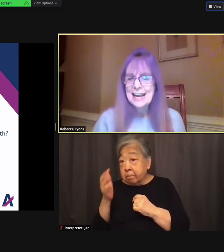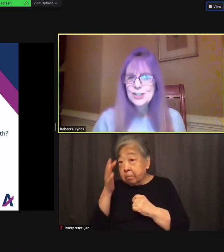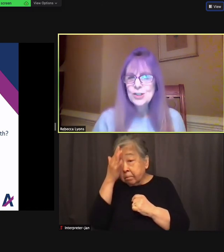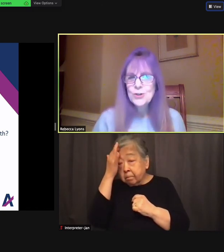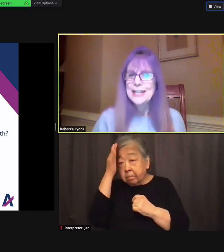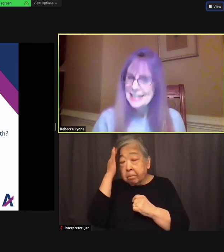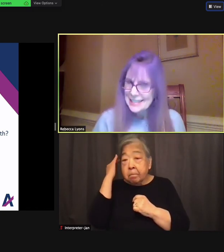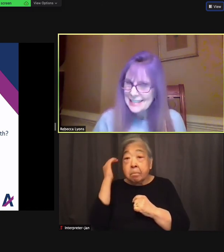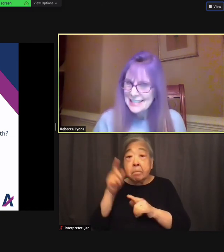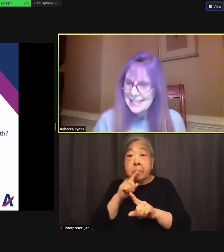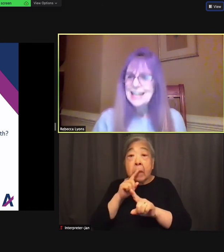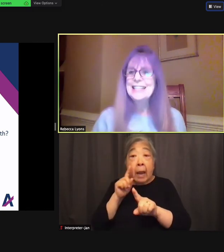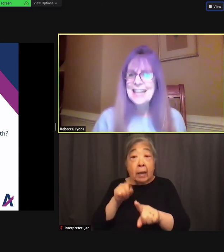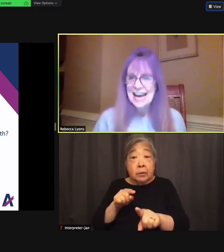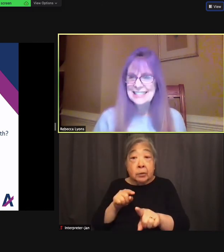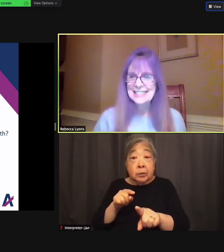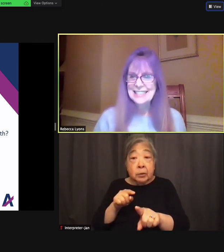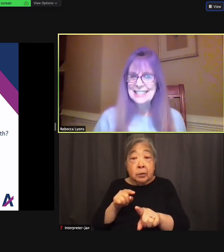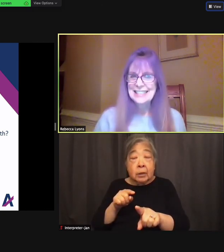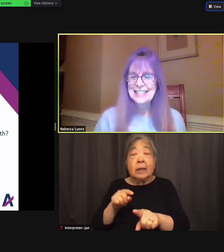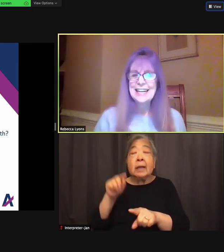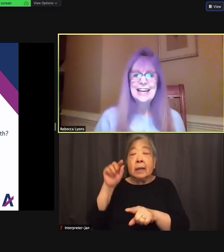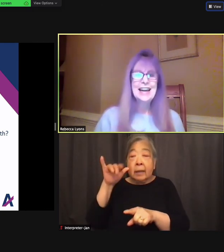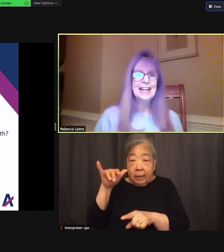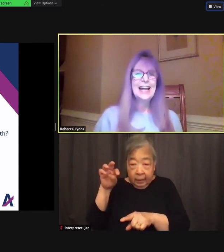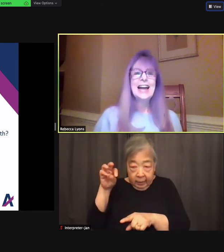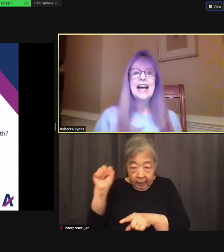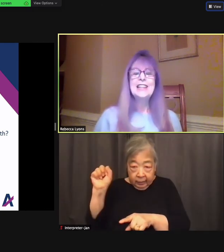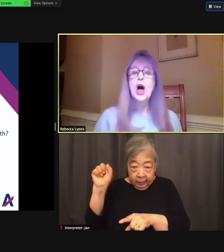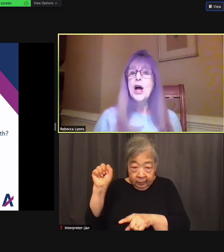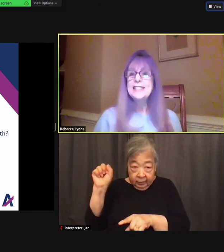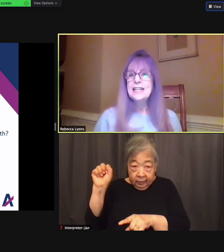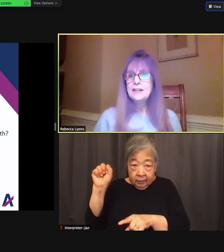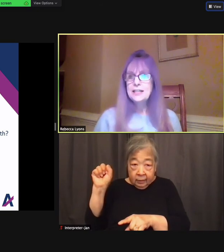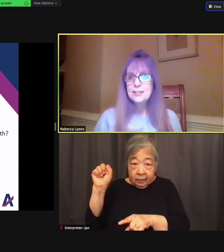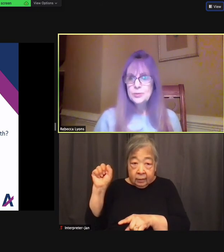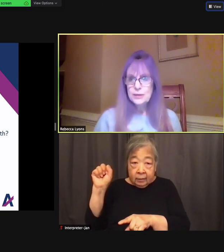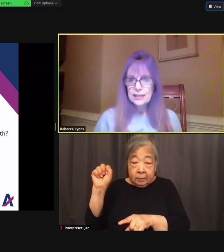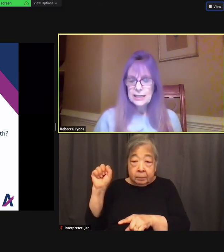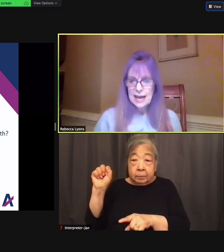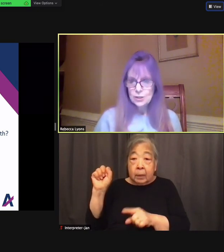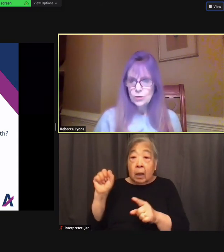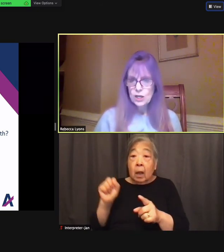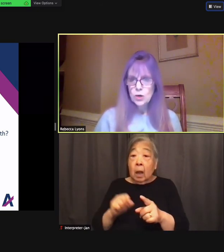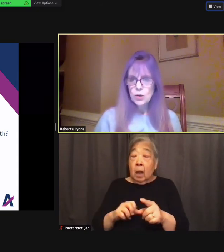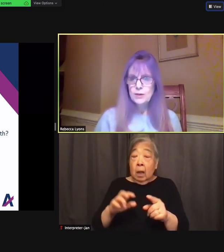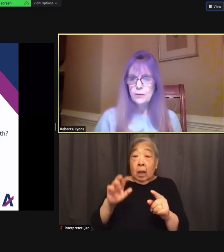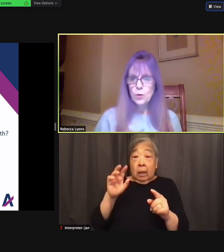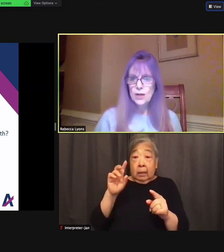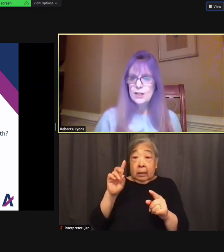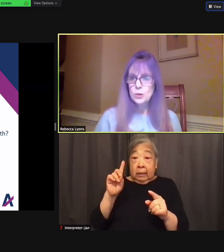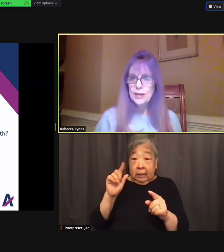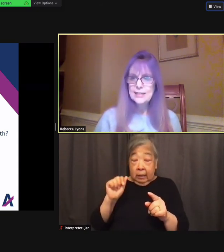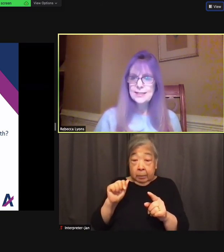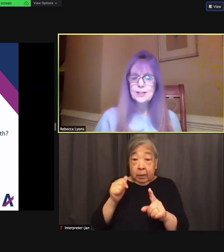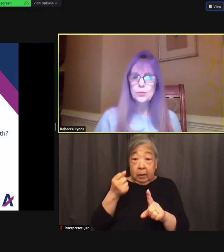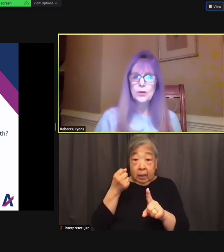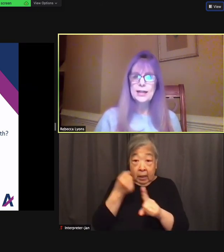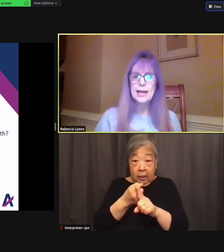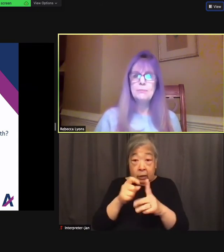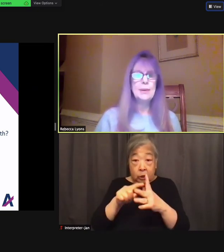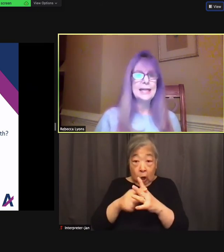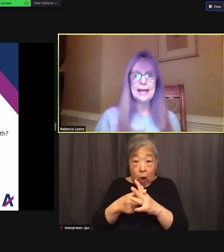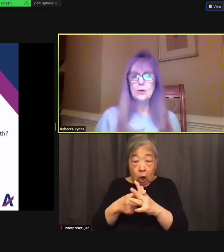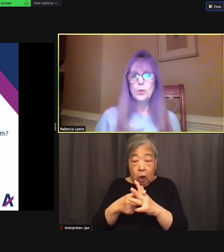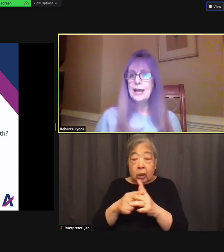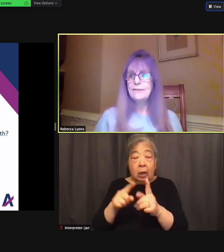The answer is yes. The onset of the disability had to occur before the 26th